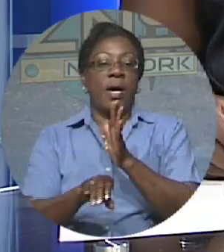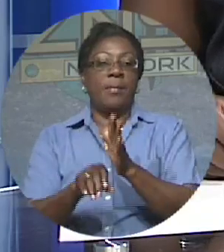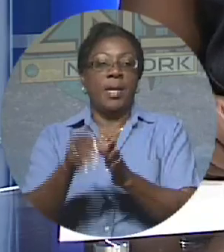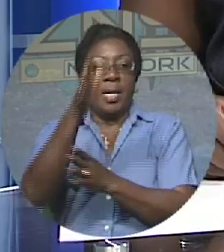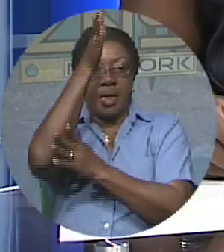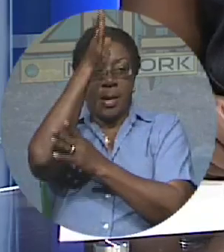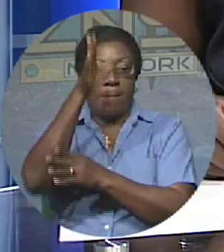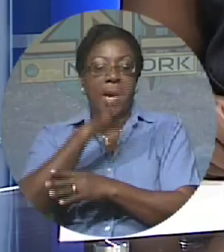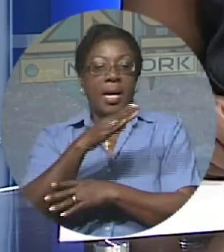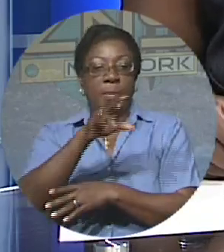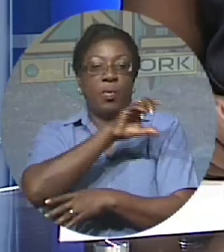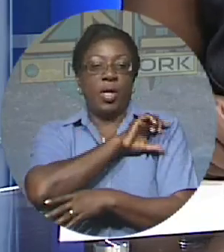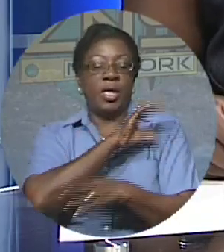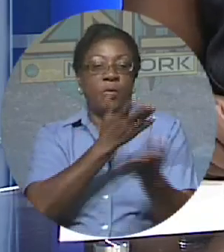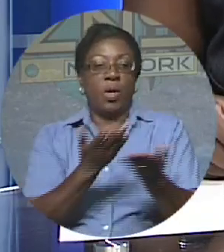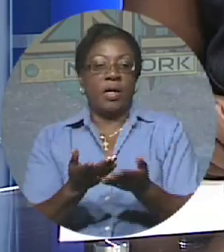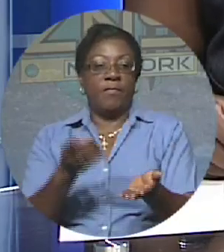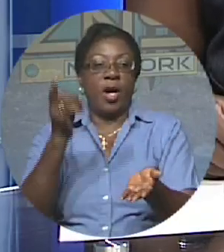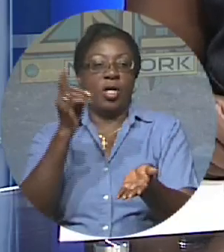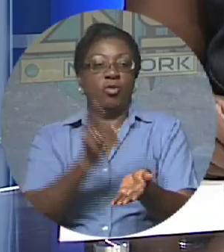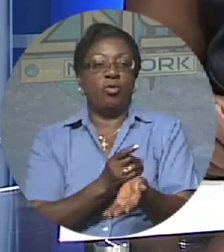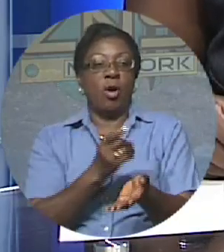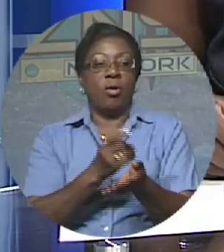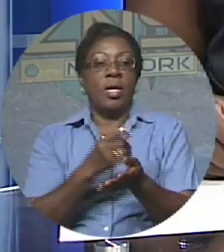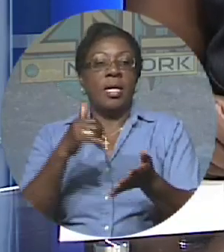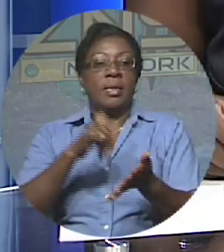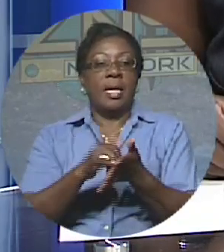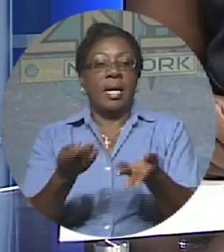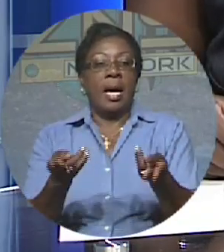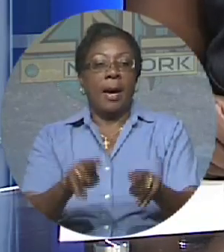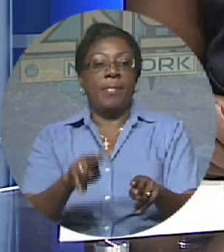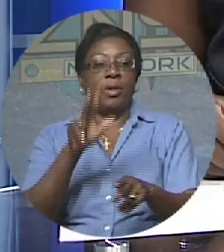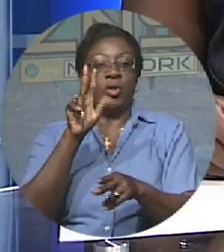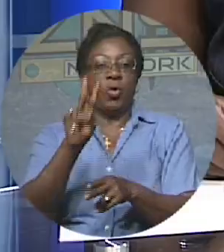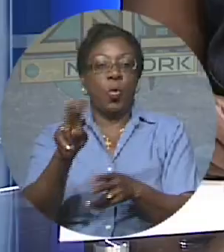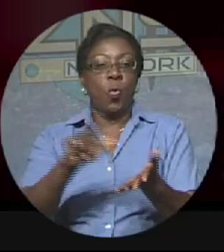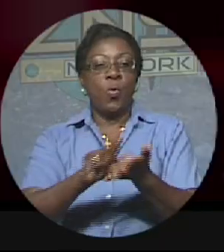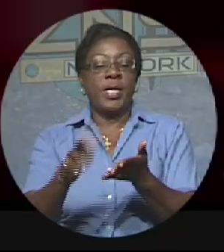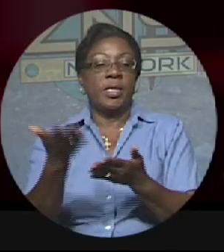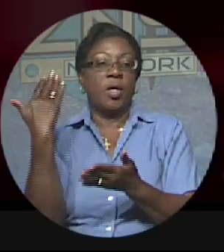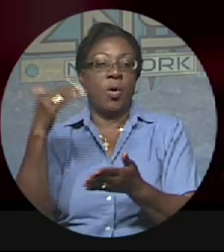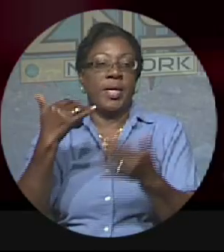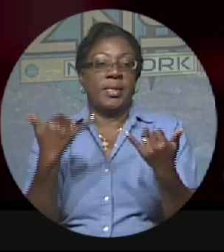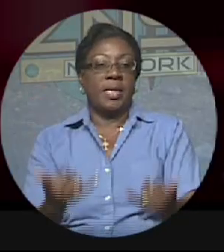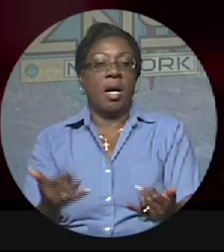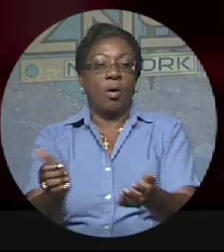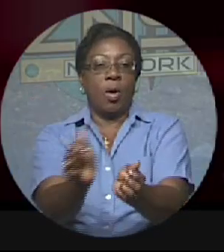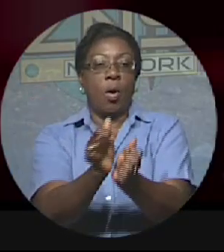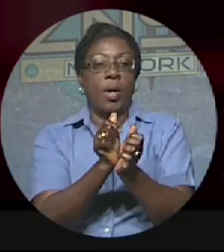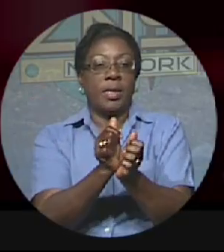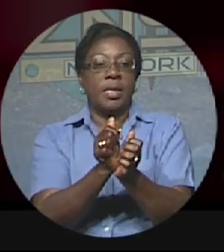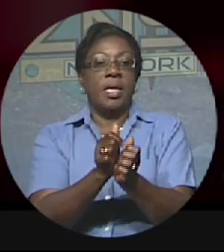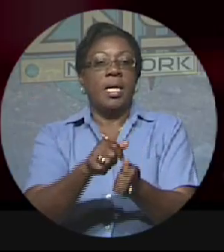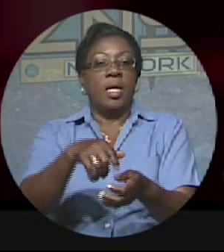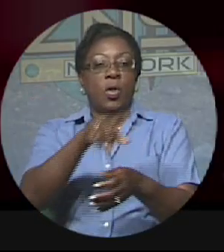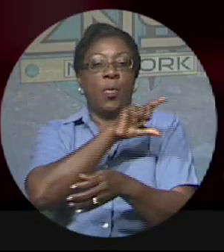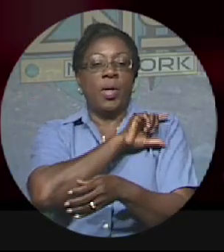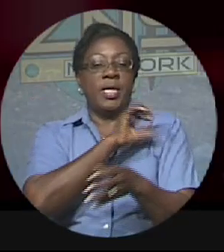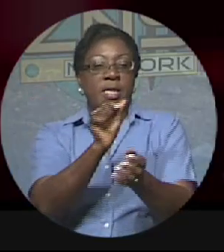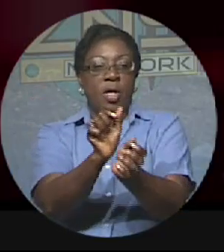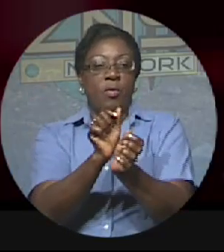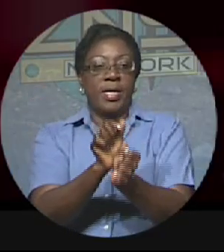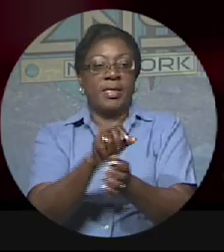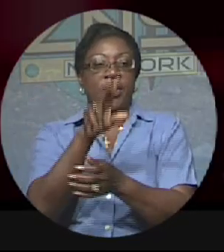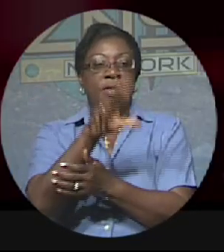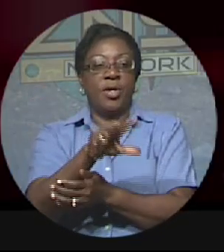The man police wanted to question for a drug bust that happened 2 weeks ago is now in custody. Drug Enforcement Unit officers arrested 33-year-old